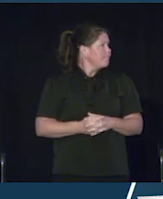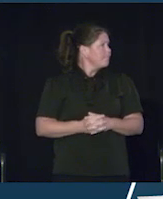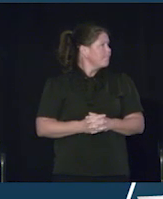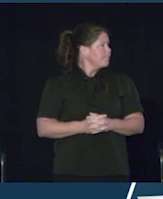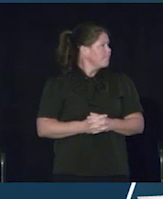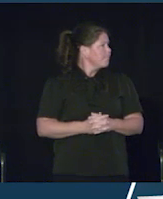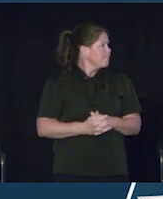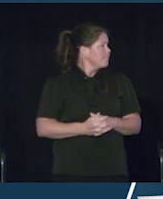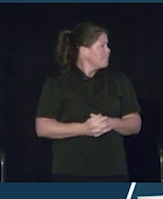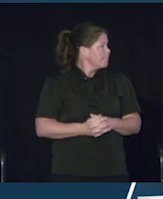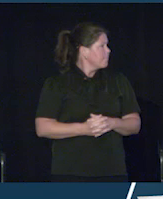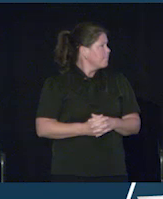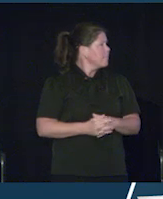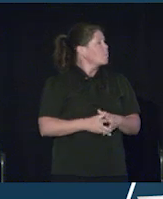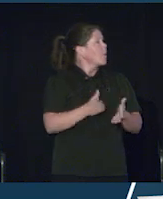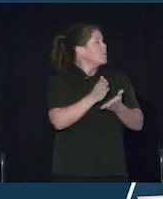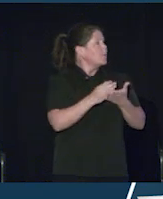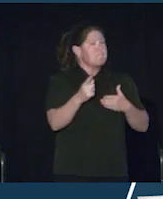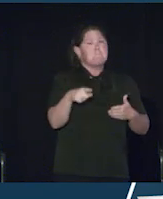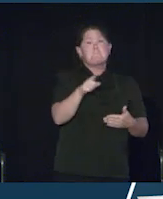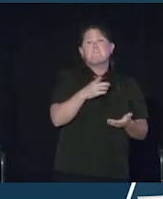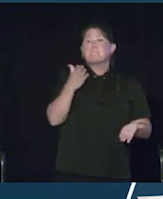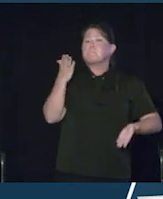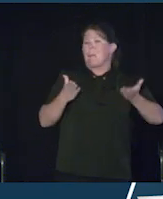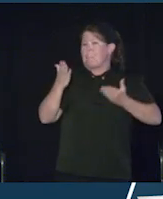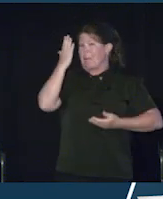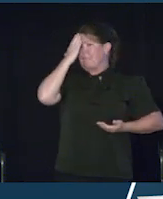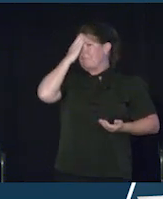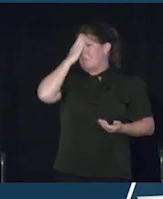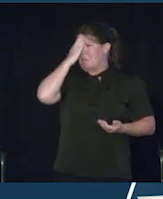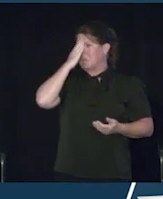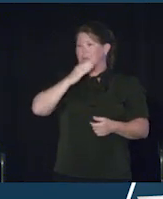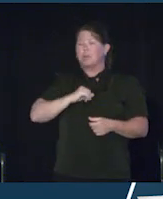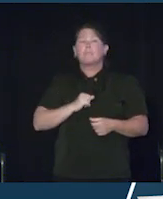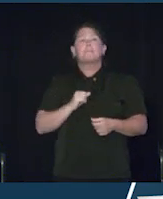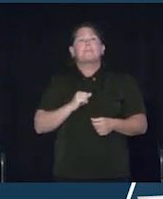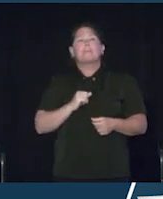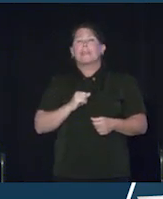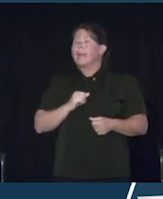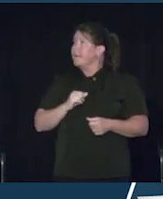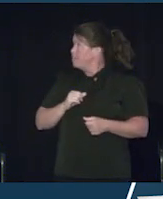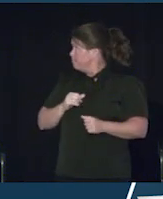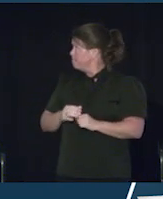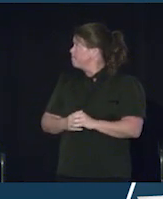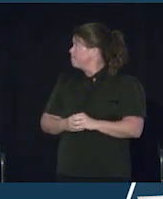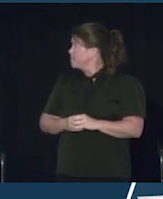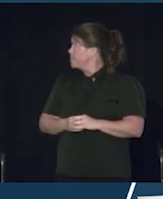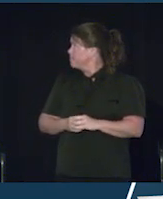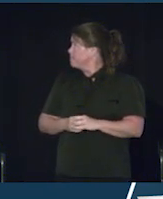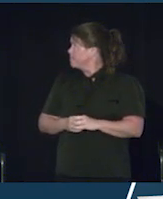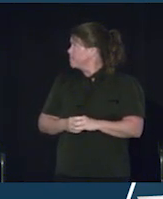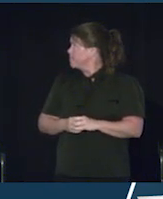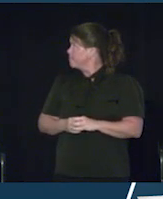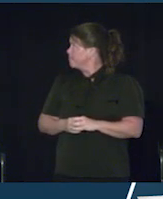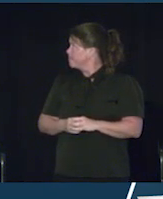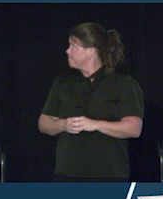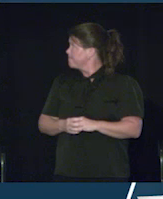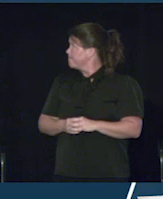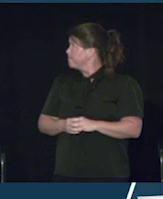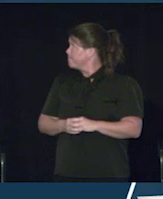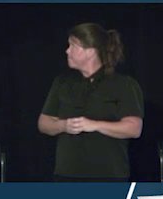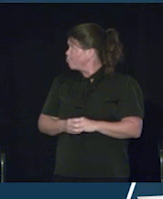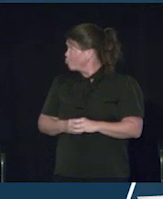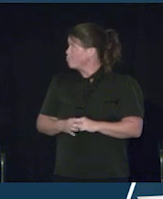Okay, so some of you may be familiar. We partnered with the Agency for Healthcare Administration, ACO, during the 2023